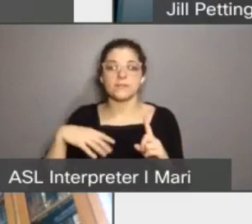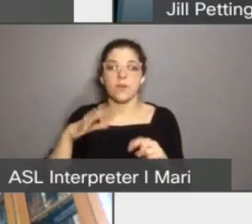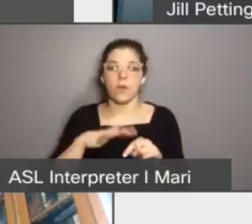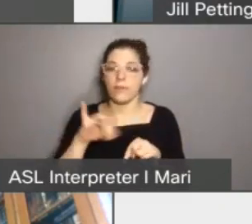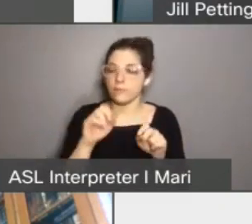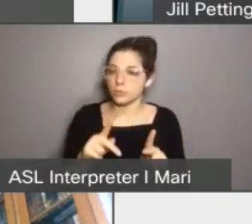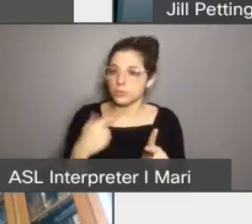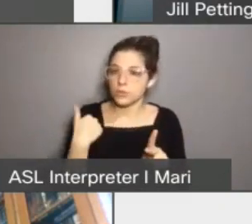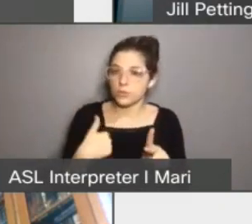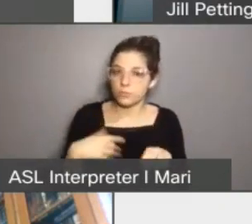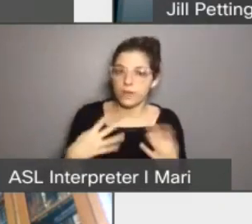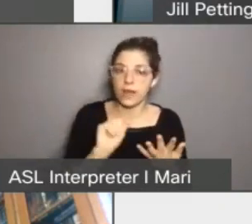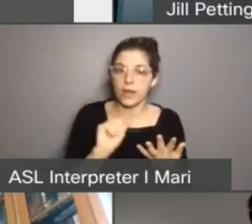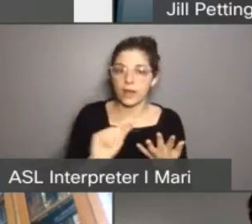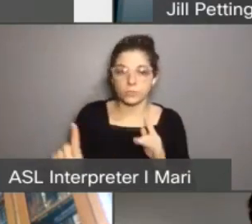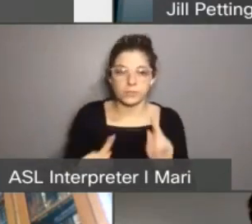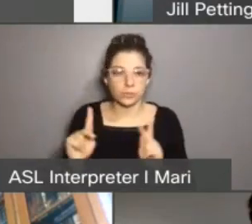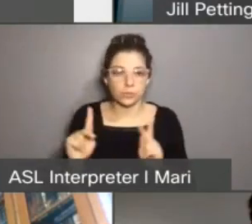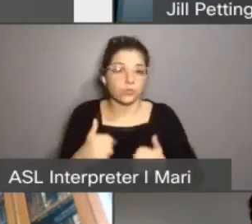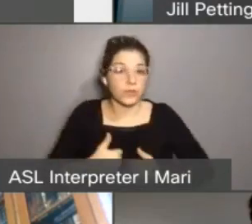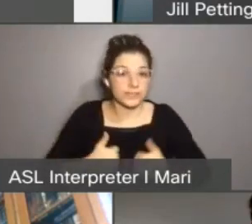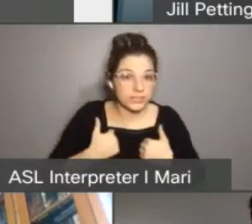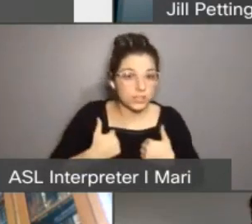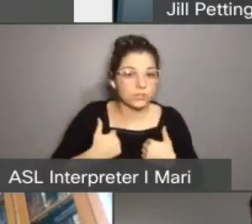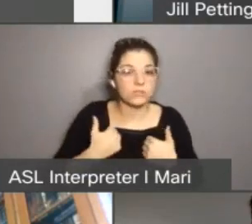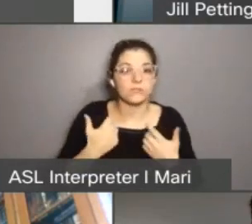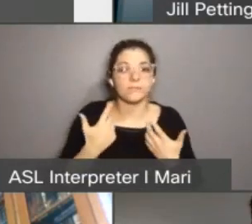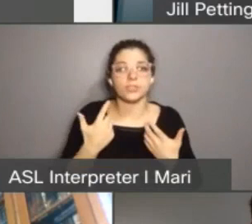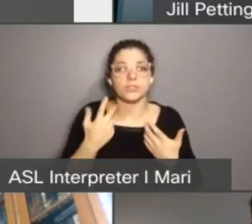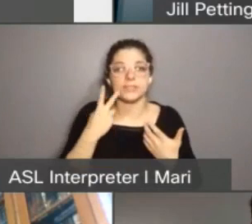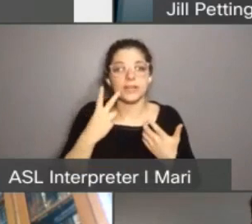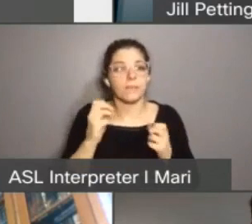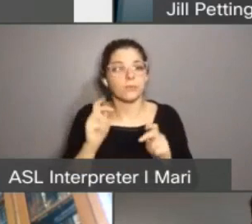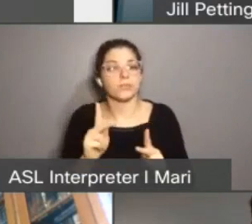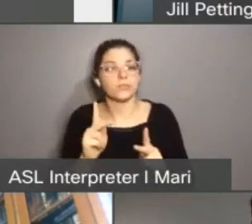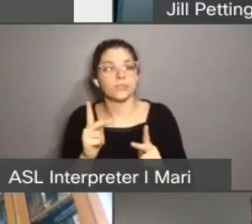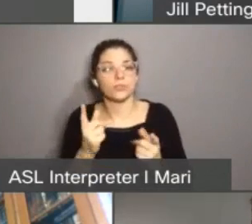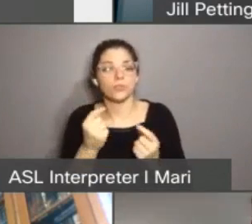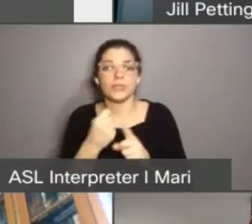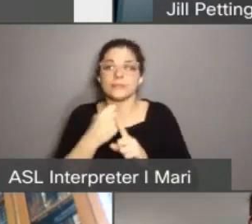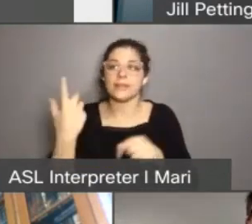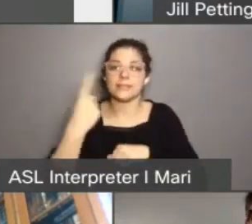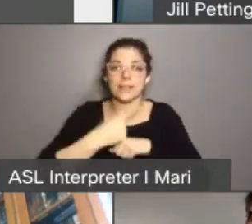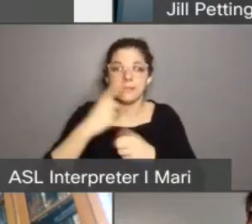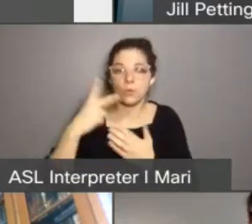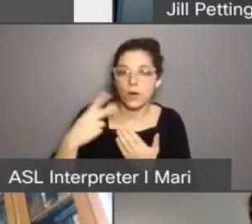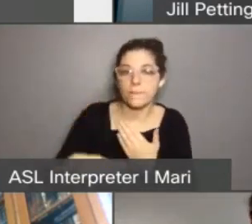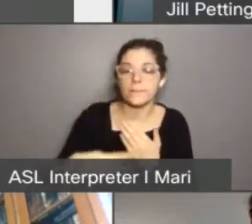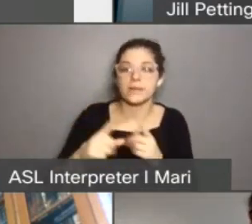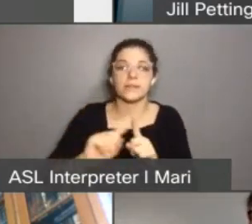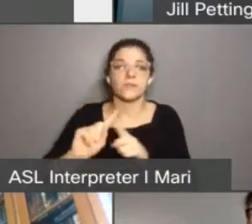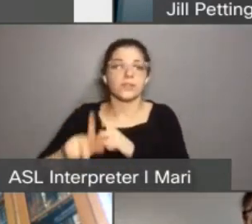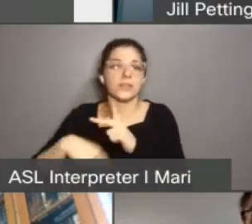that we provide to people in terms of residential, looking at opportunities to do expanded day programming, different types of